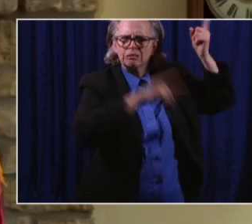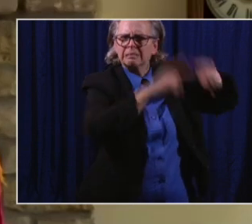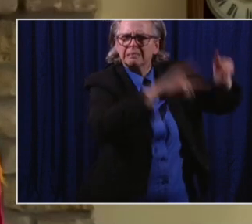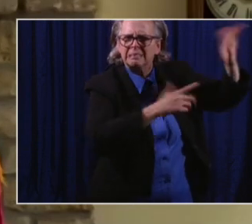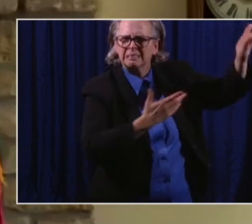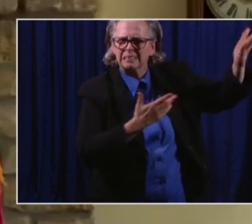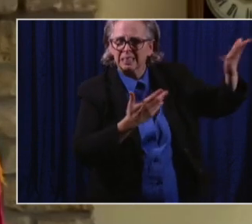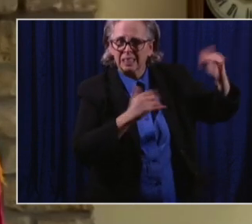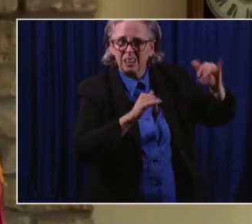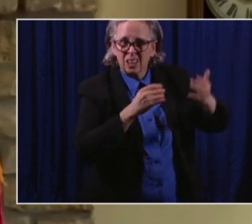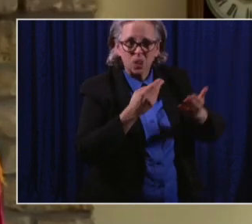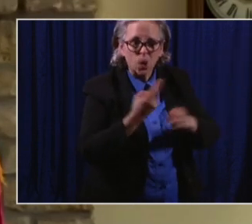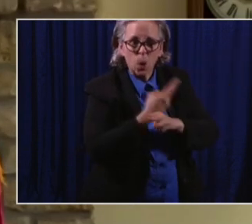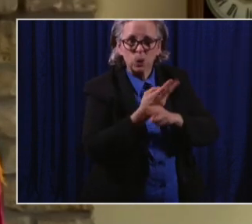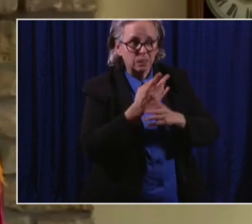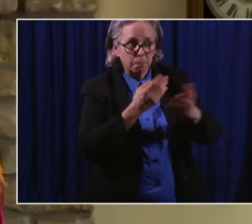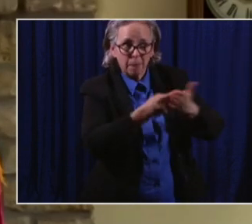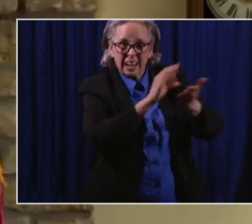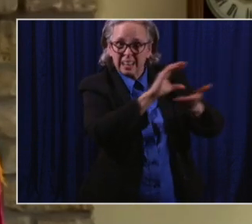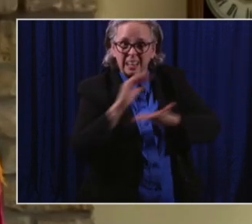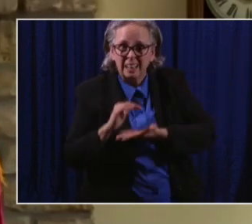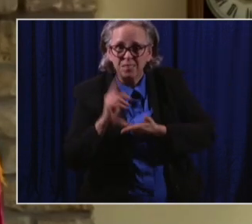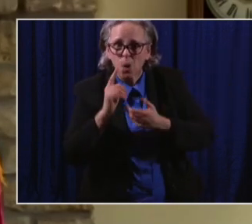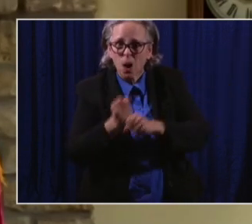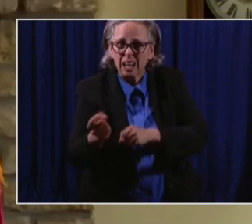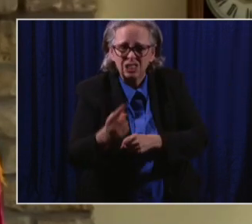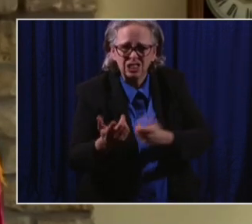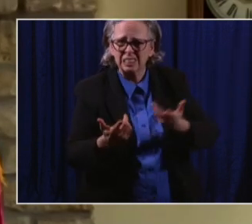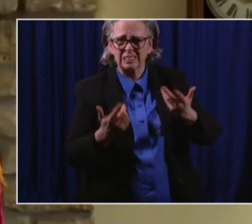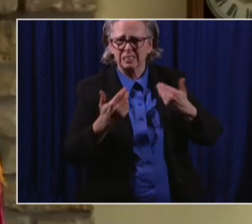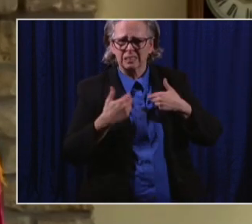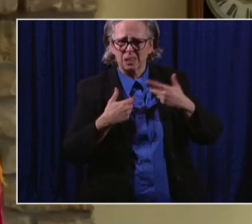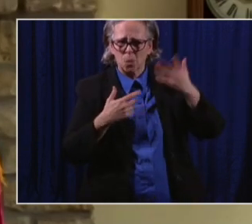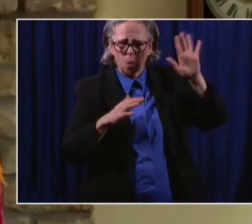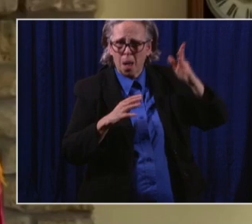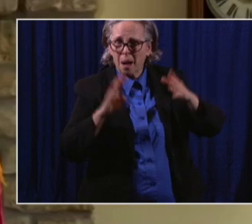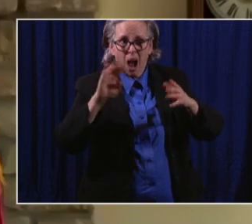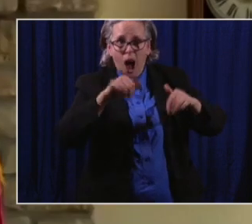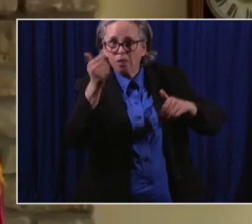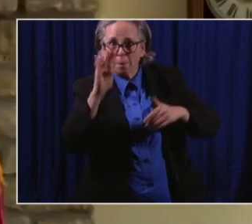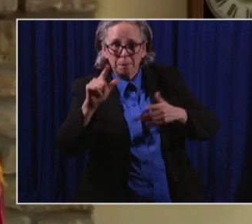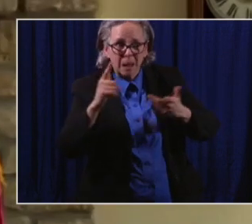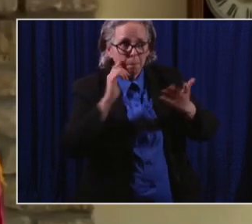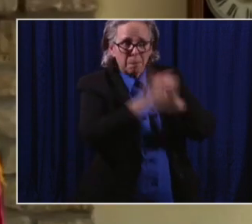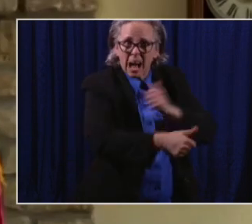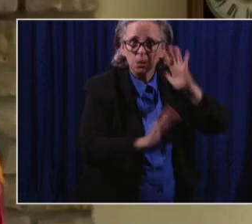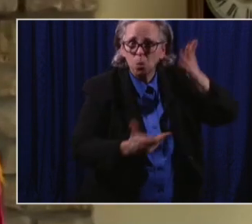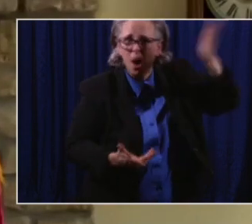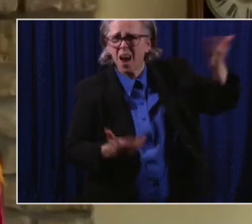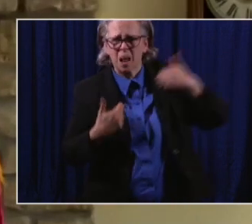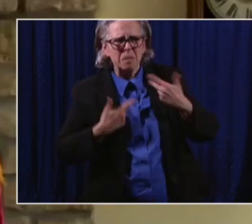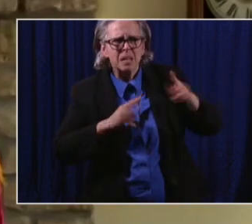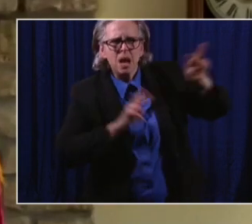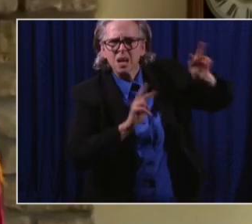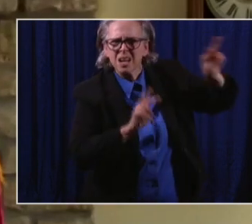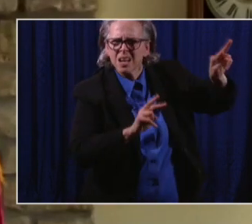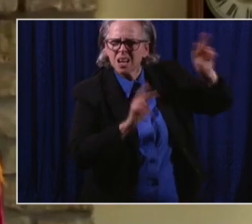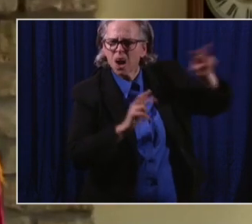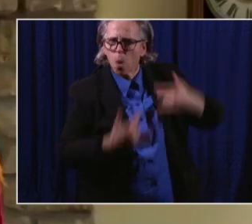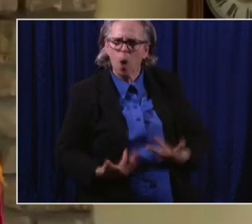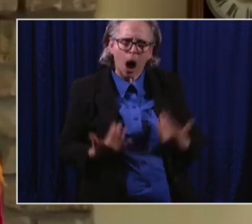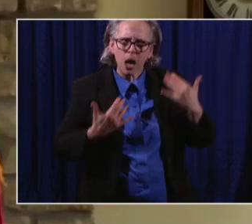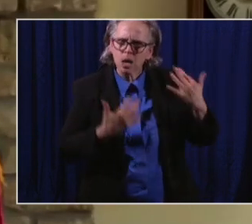Congress going to pass a separate bill where they provide additional funds to do different things? And so we're we're waiting, but we can't